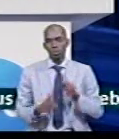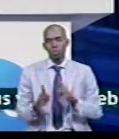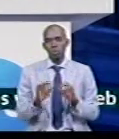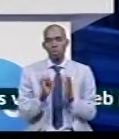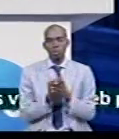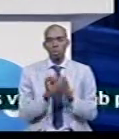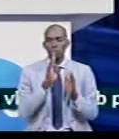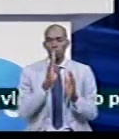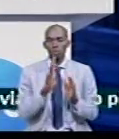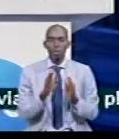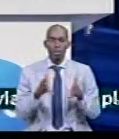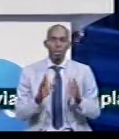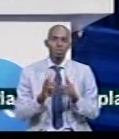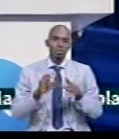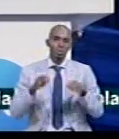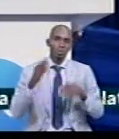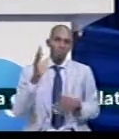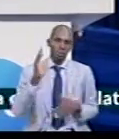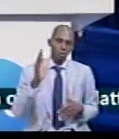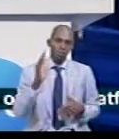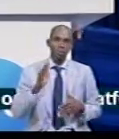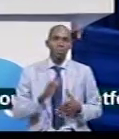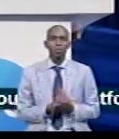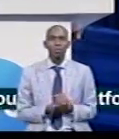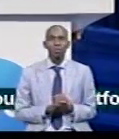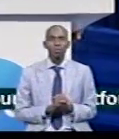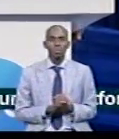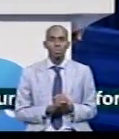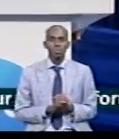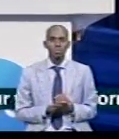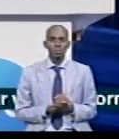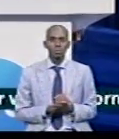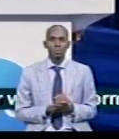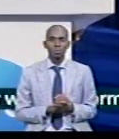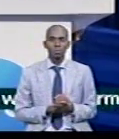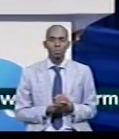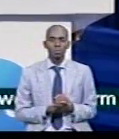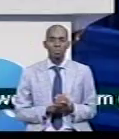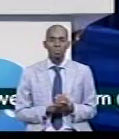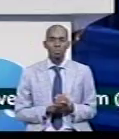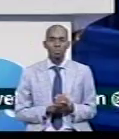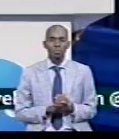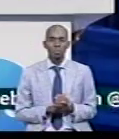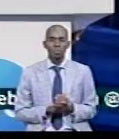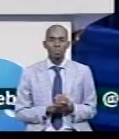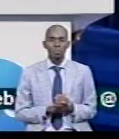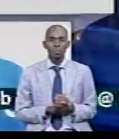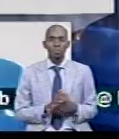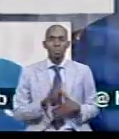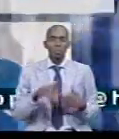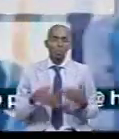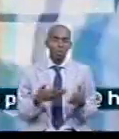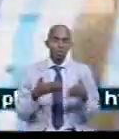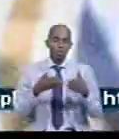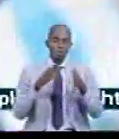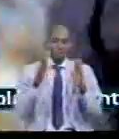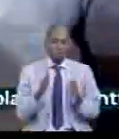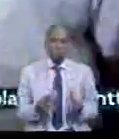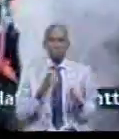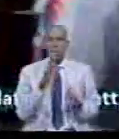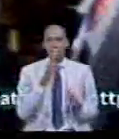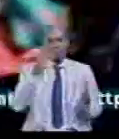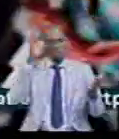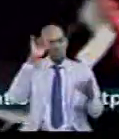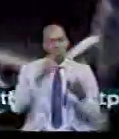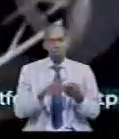All the overseers, please, you are expected to be at the front. Bring them out. Bring